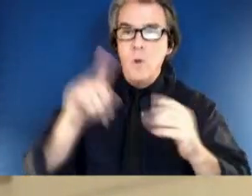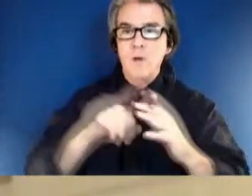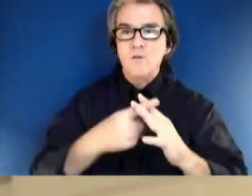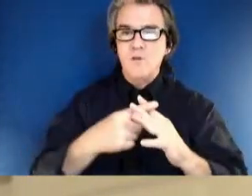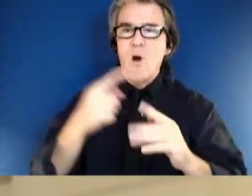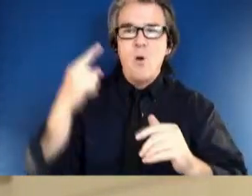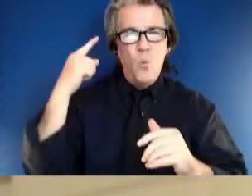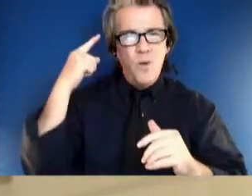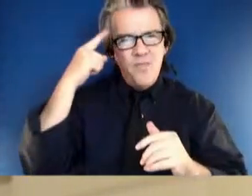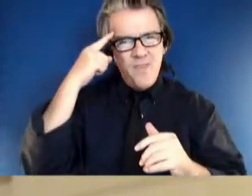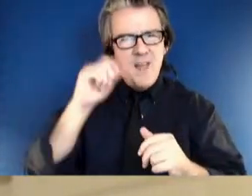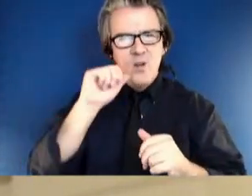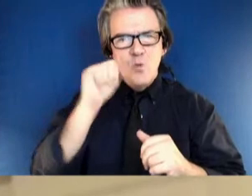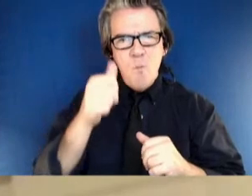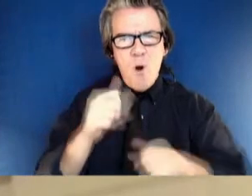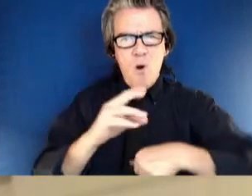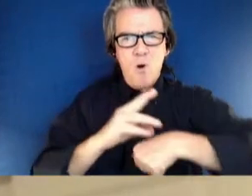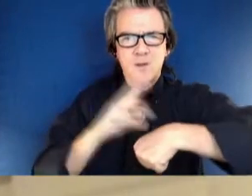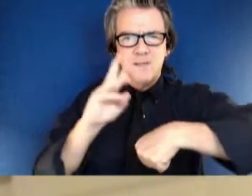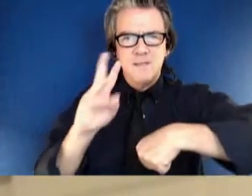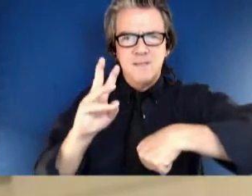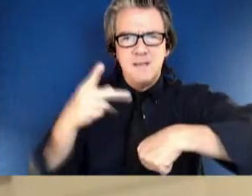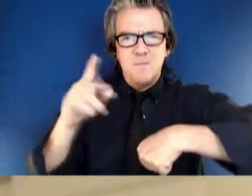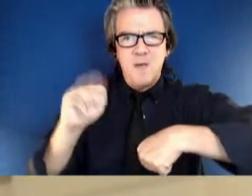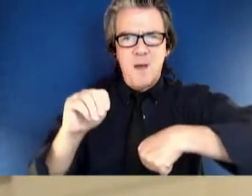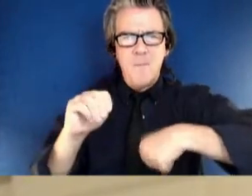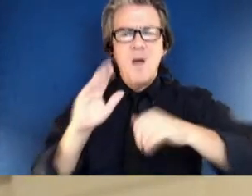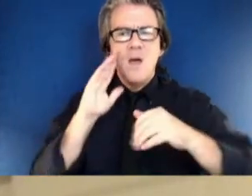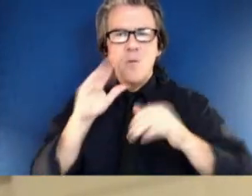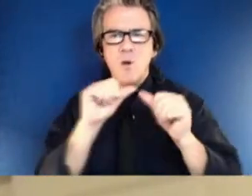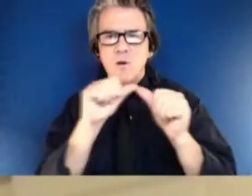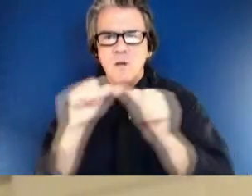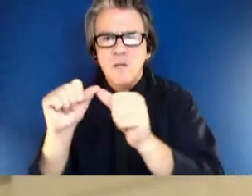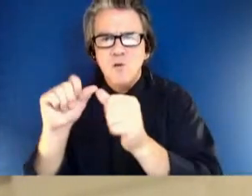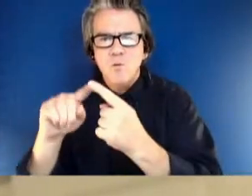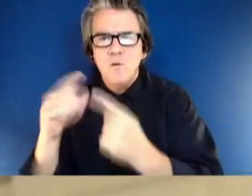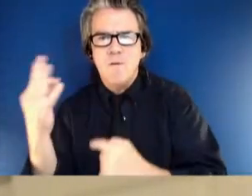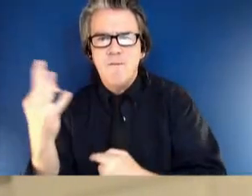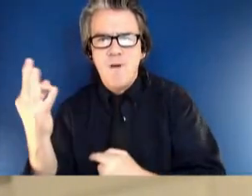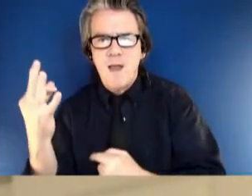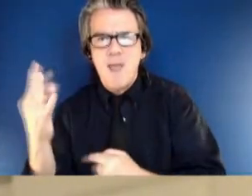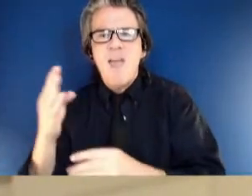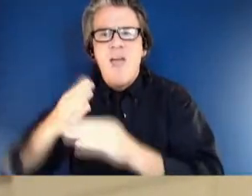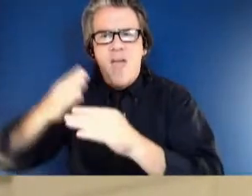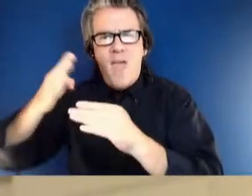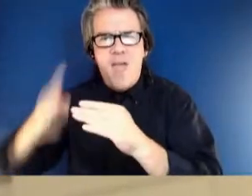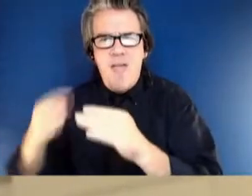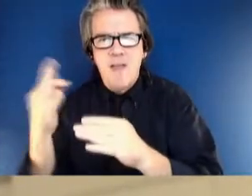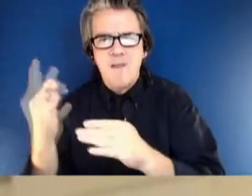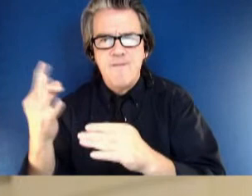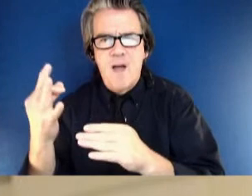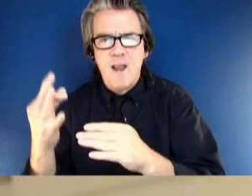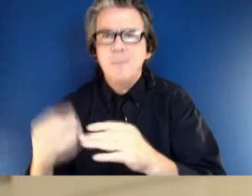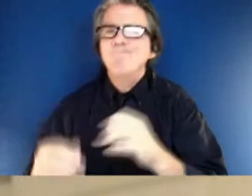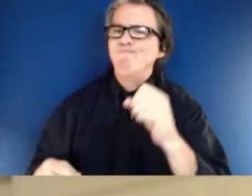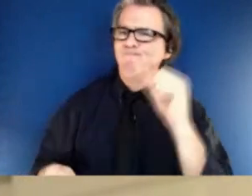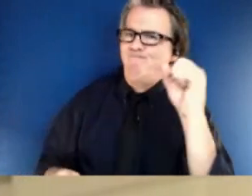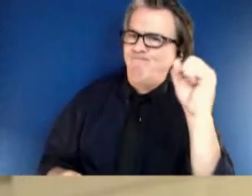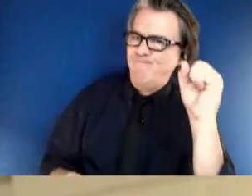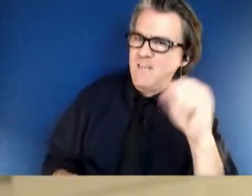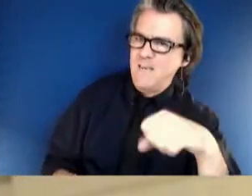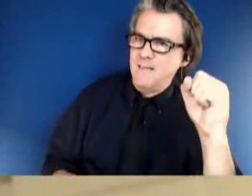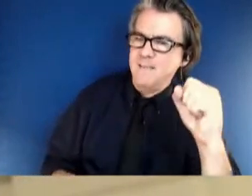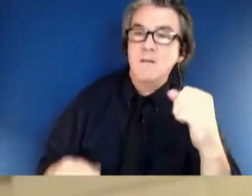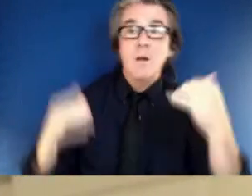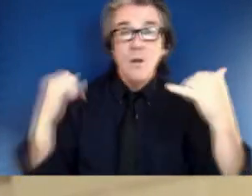6 o'clock tomorrow. That's correct. Okay, thanks very much, Mark. Okay, we want to go to Vanessa Bryan